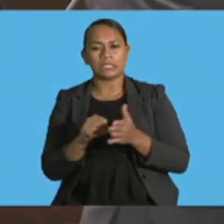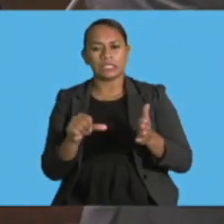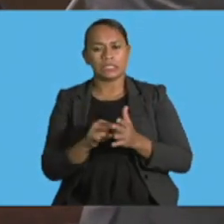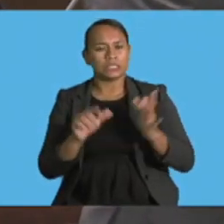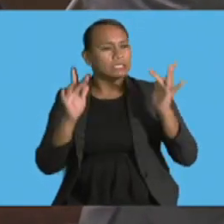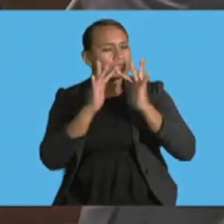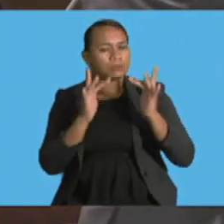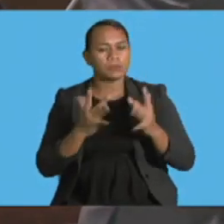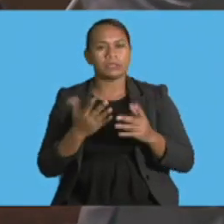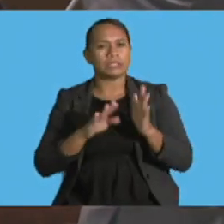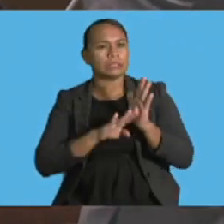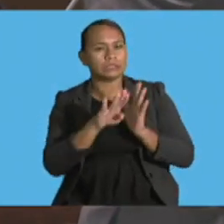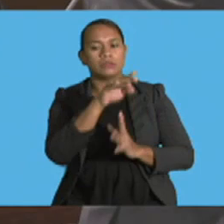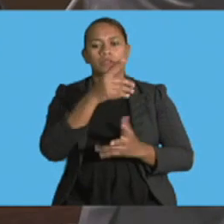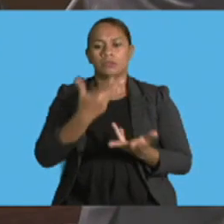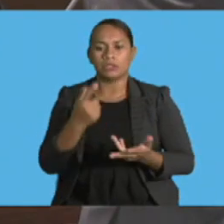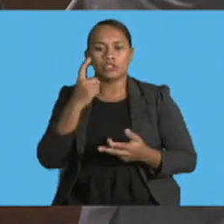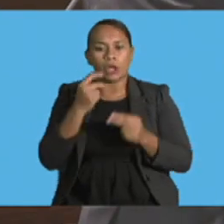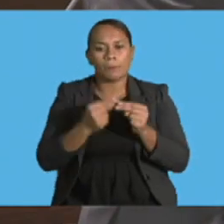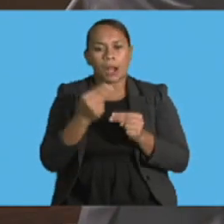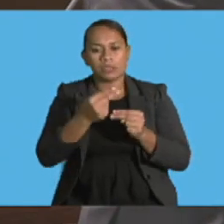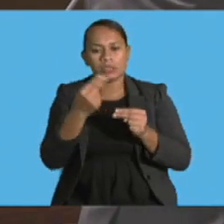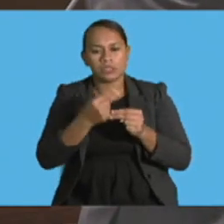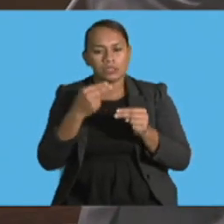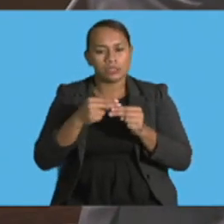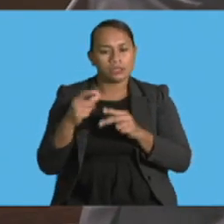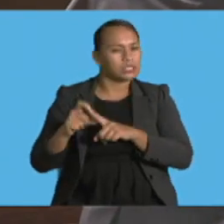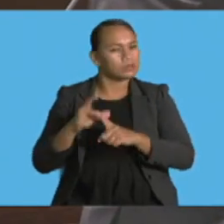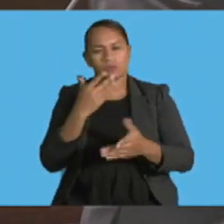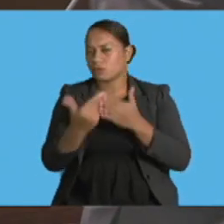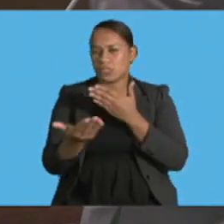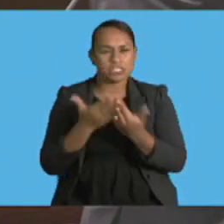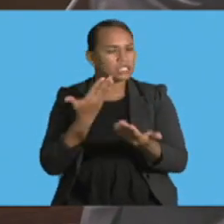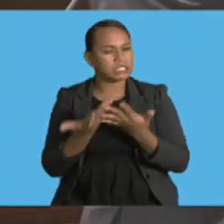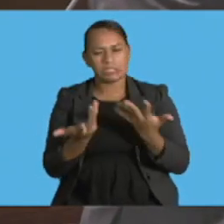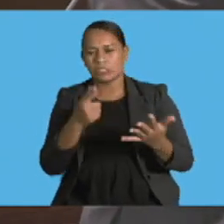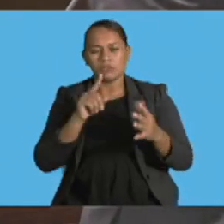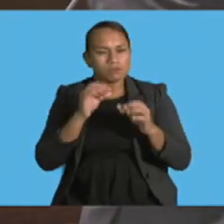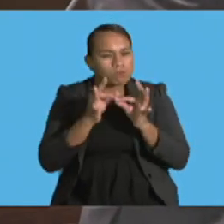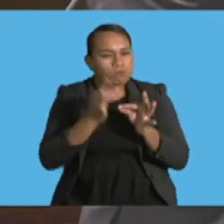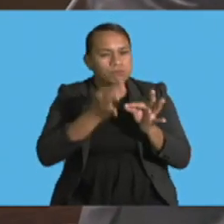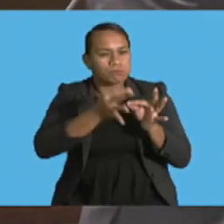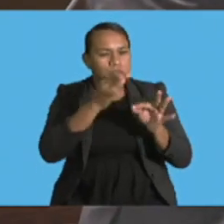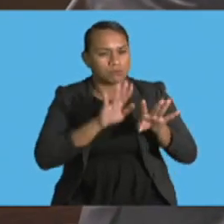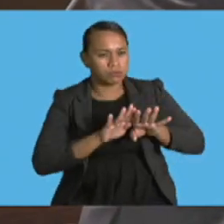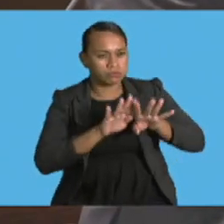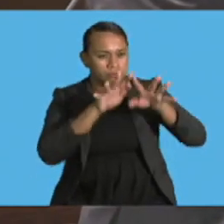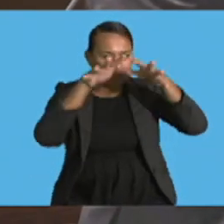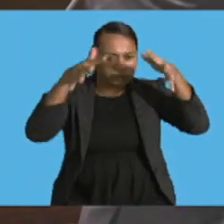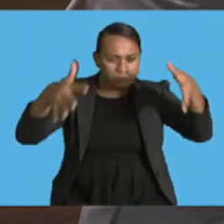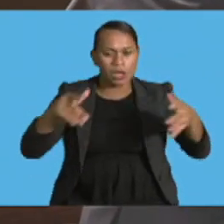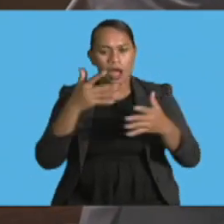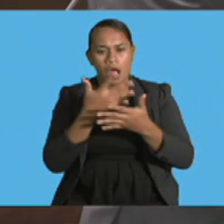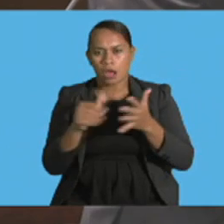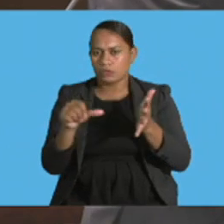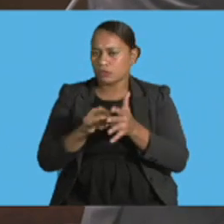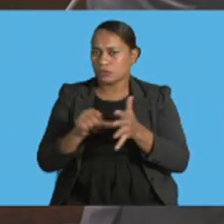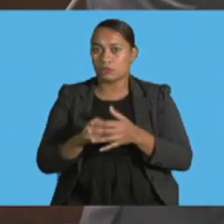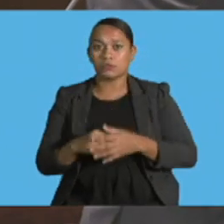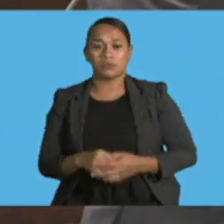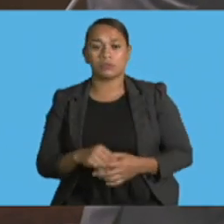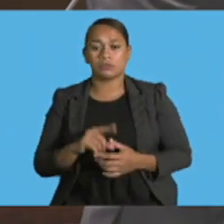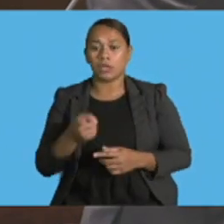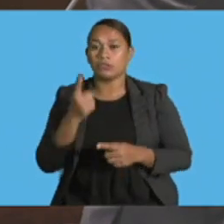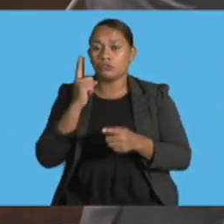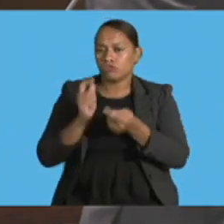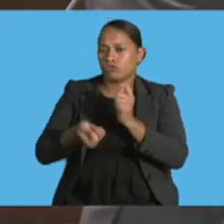you can see, Honourable Speaker. Honourable Speaker, in some harder to reach areas, especially those